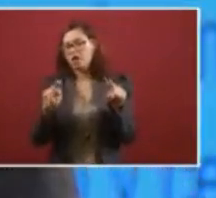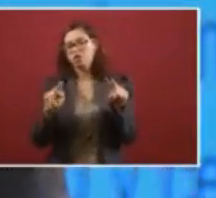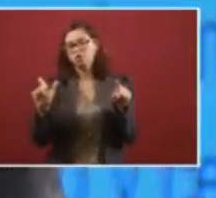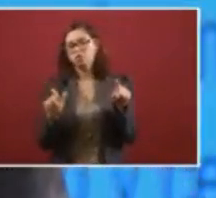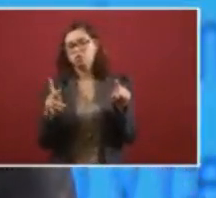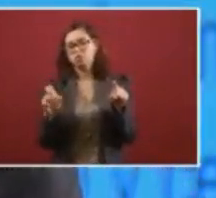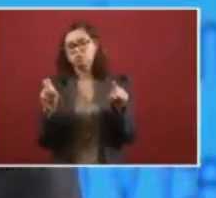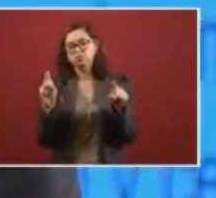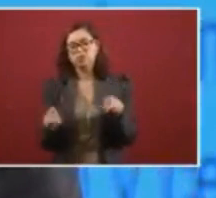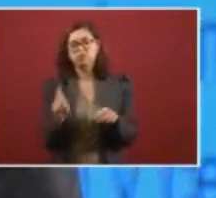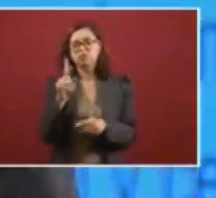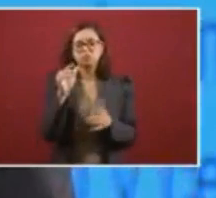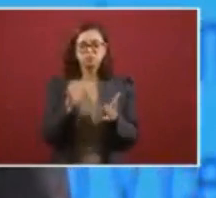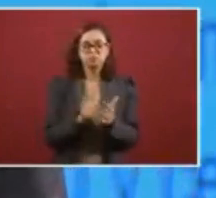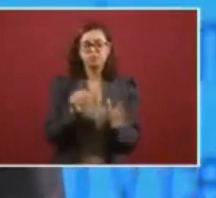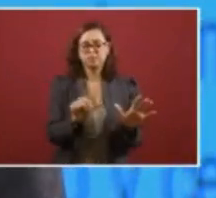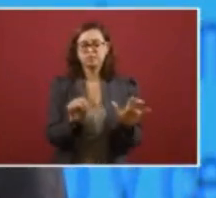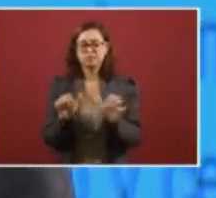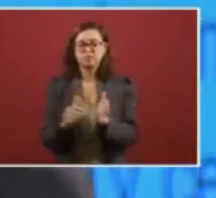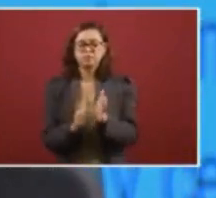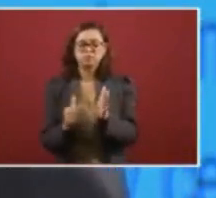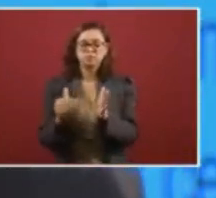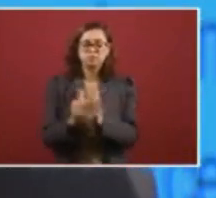that is south of Texas,